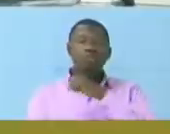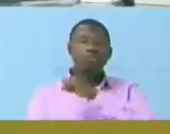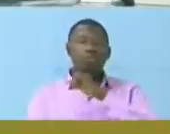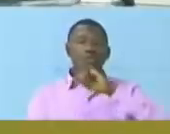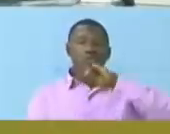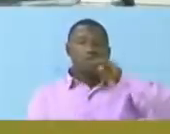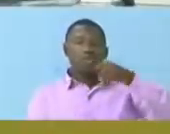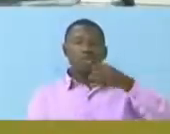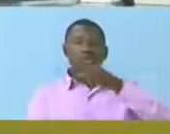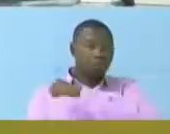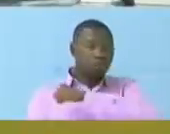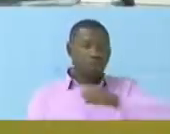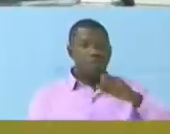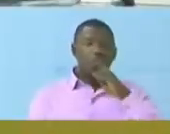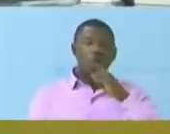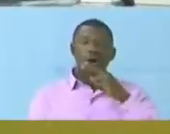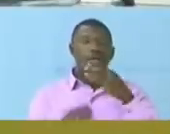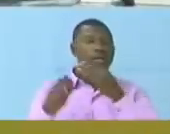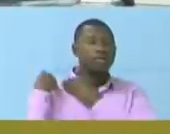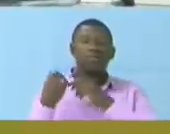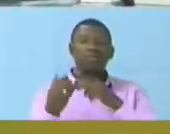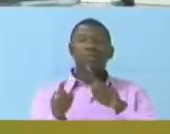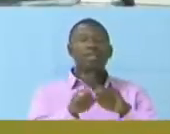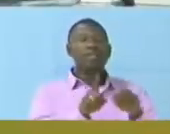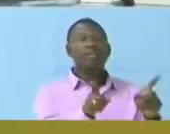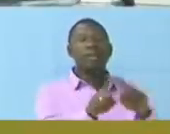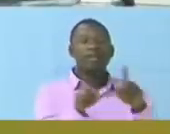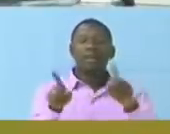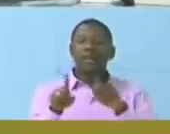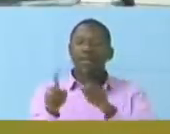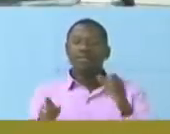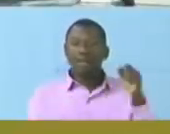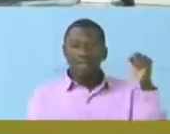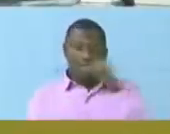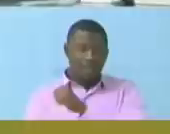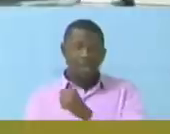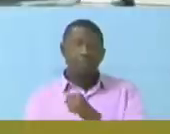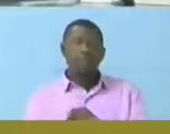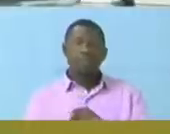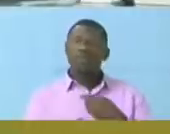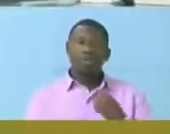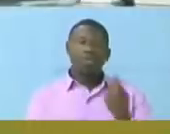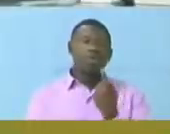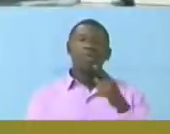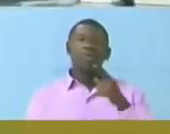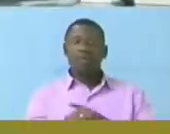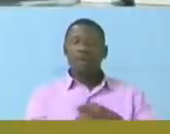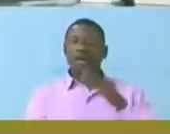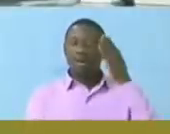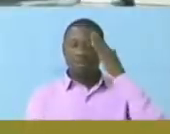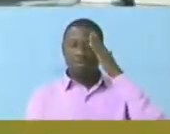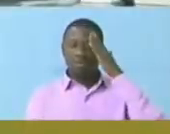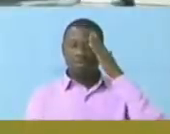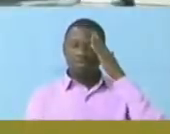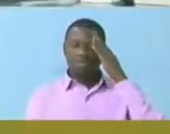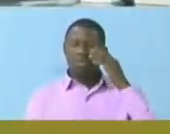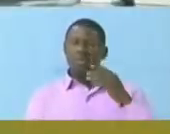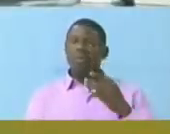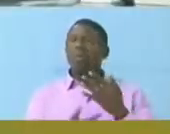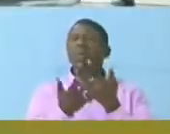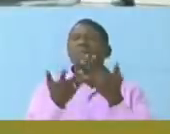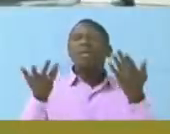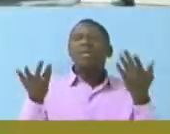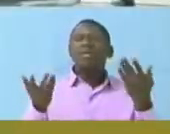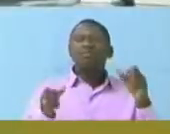That's the only time that I know great lot of things has